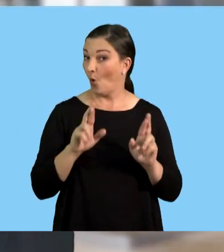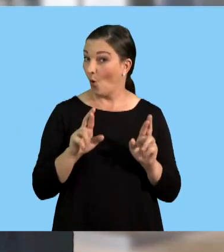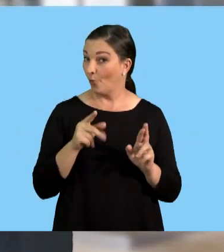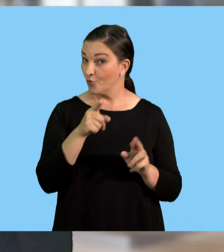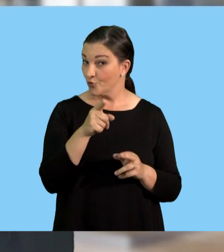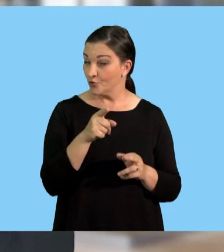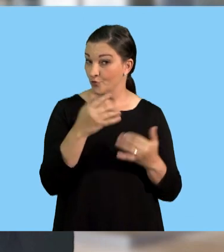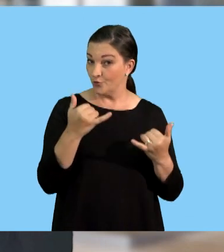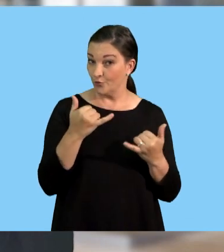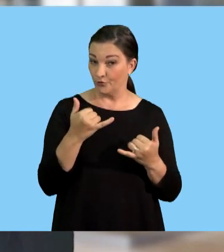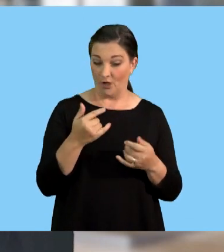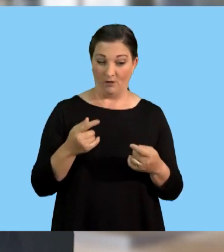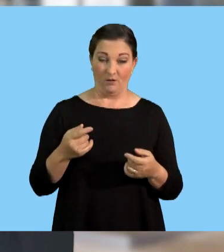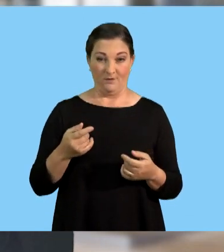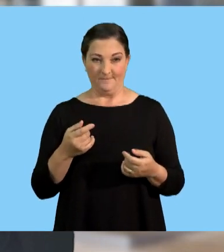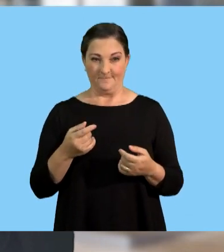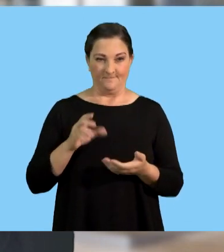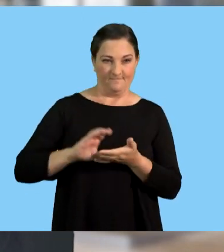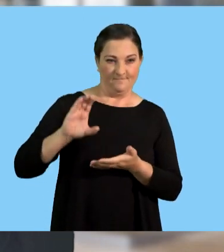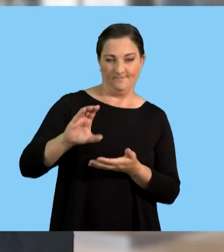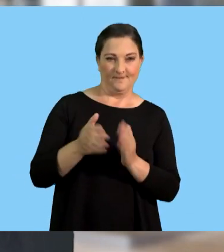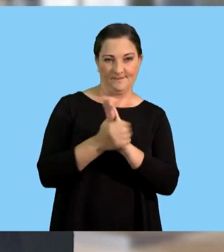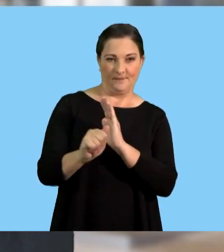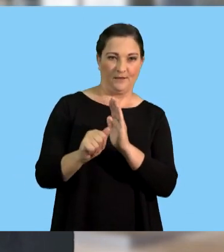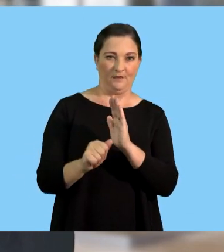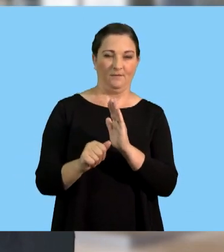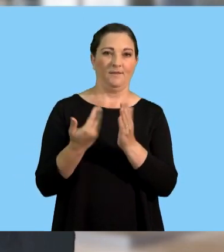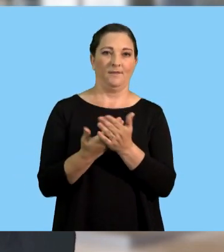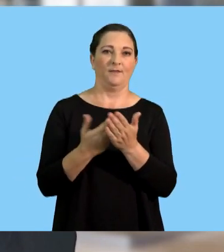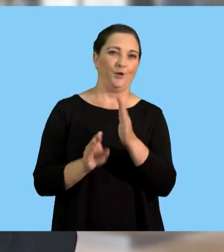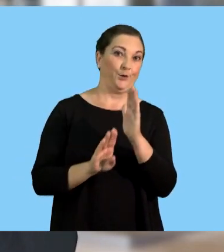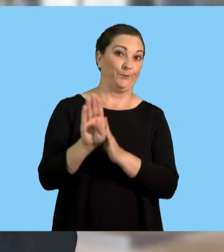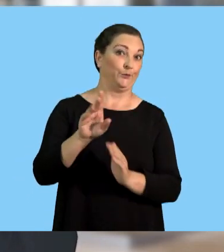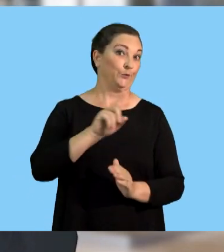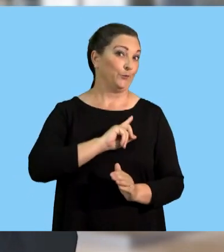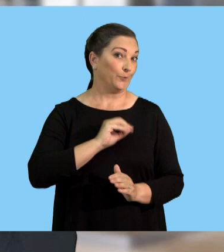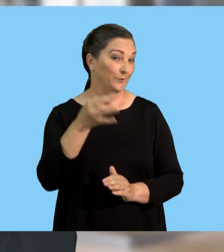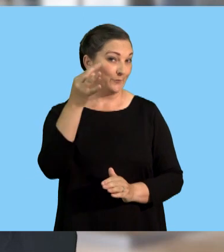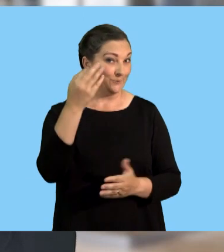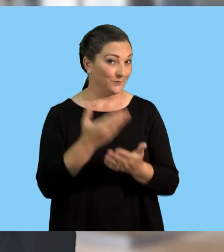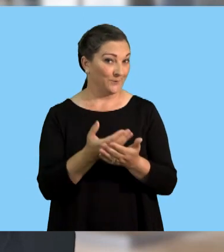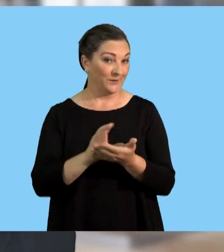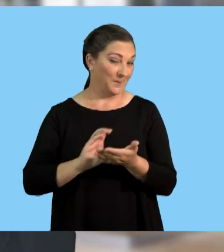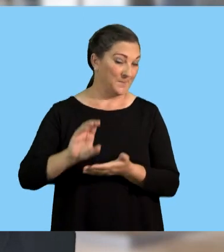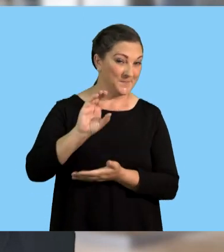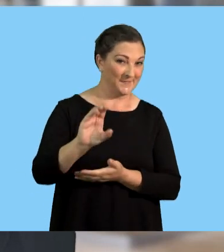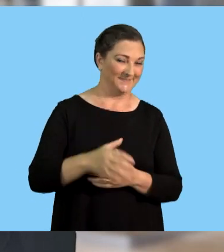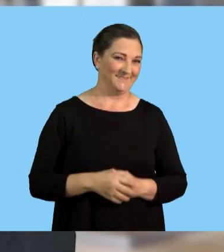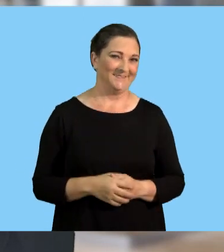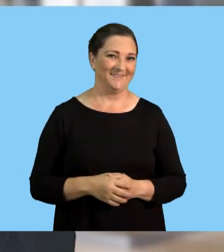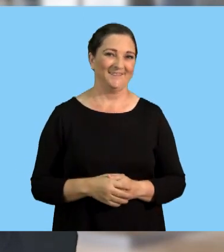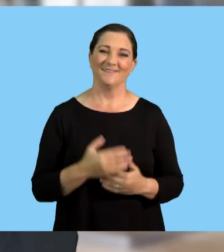watching and hoping we are contributing to your investment skill and financial literacy so that you become a better